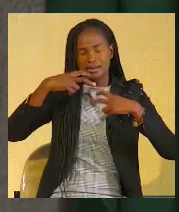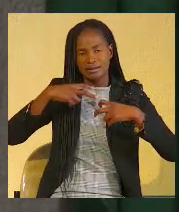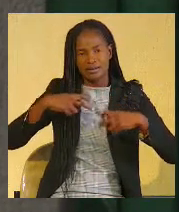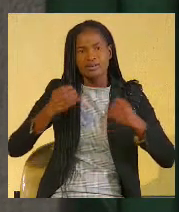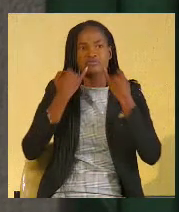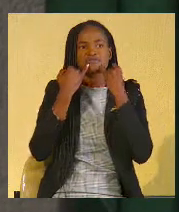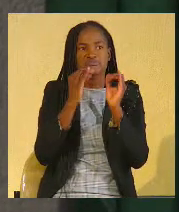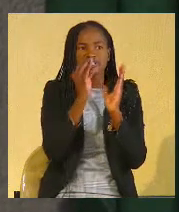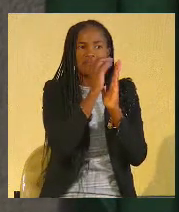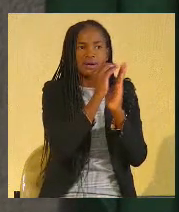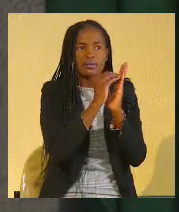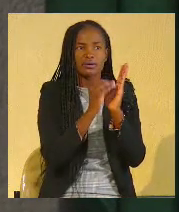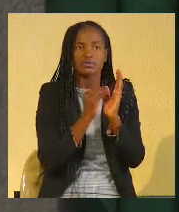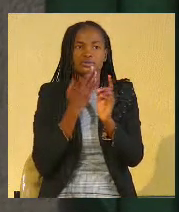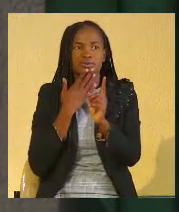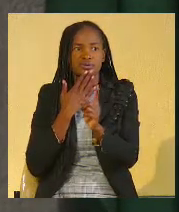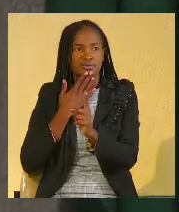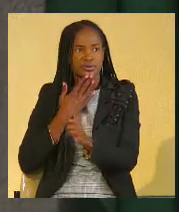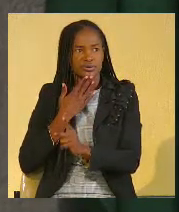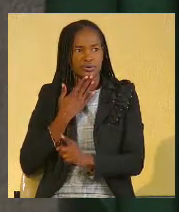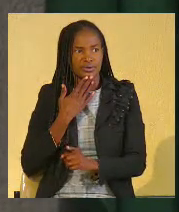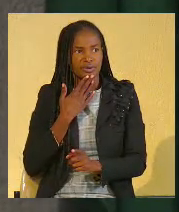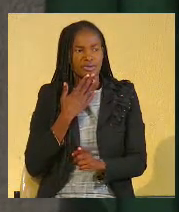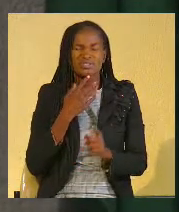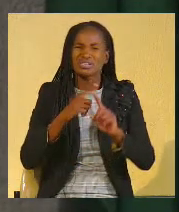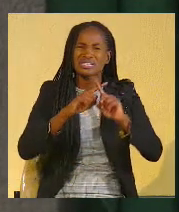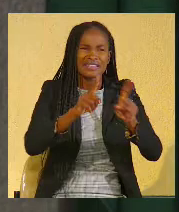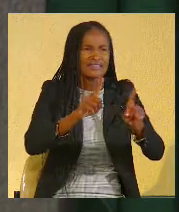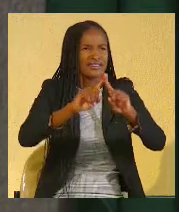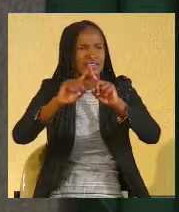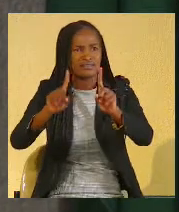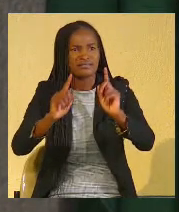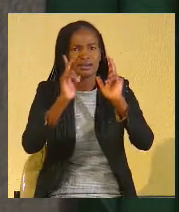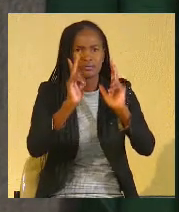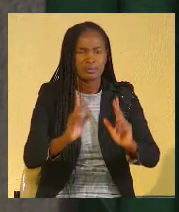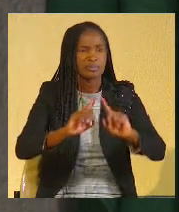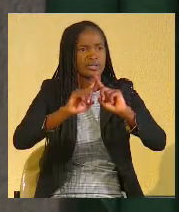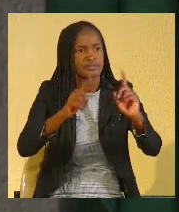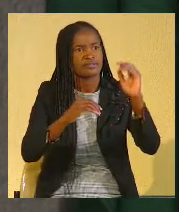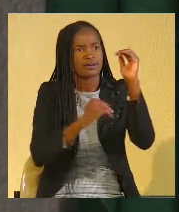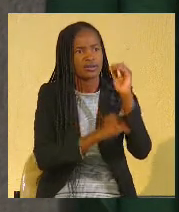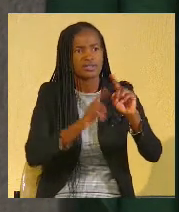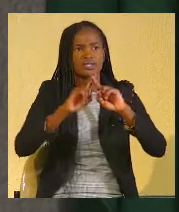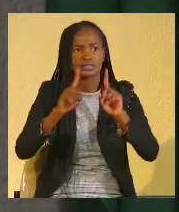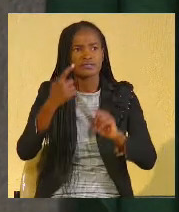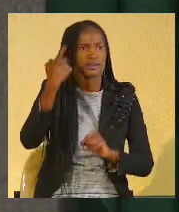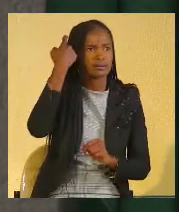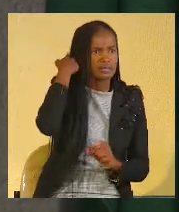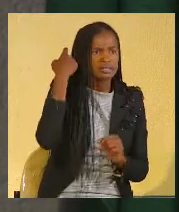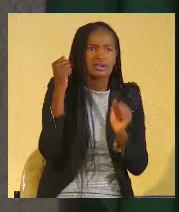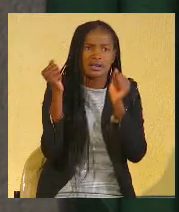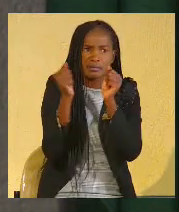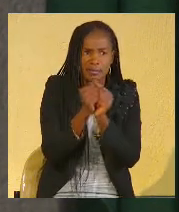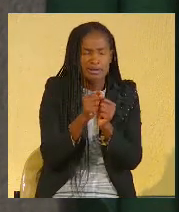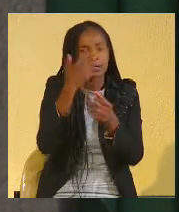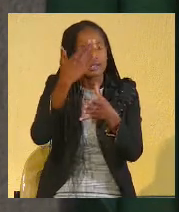also go smooth. It's a combination of so many activities which actually have brought us to